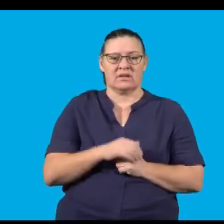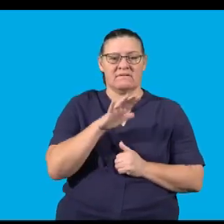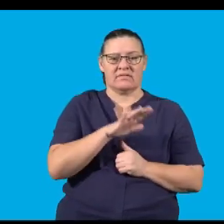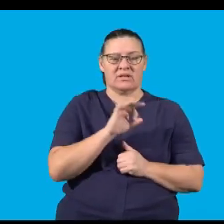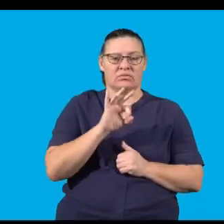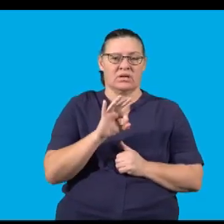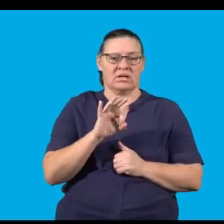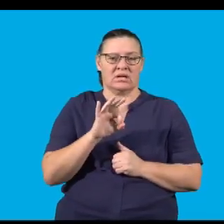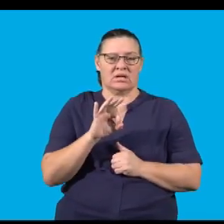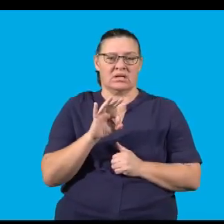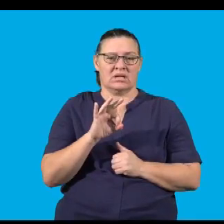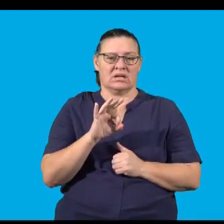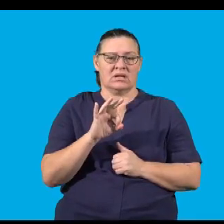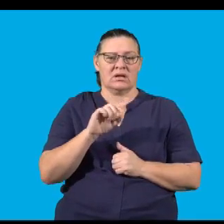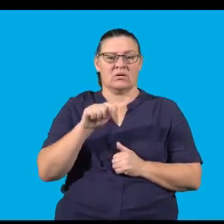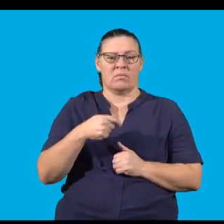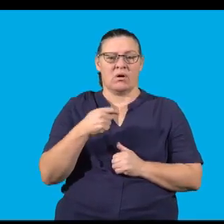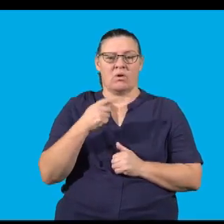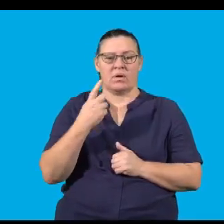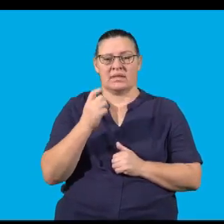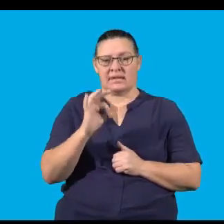was 53,13.